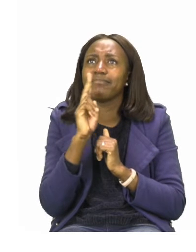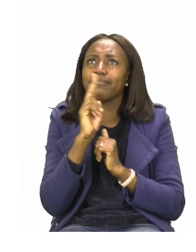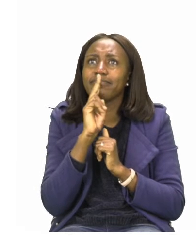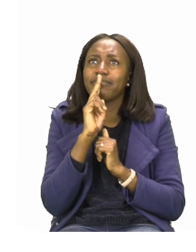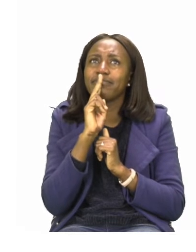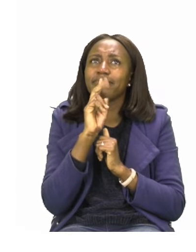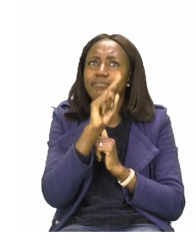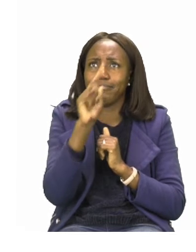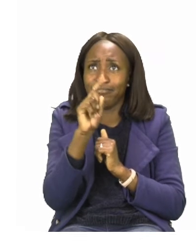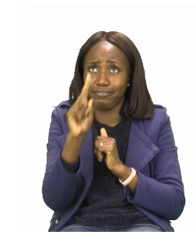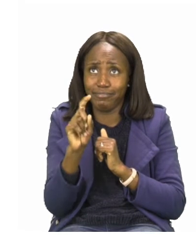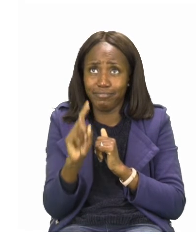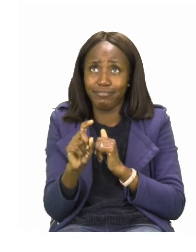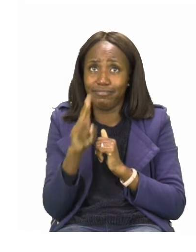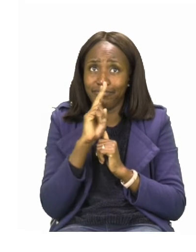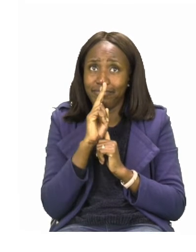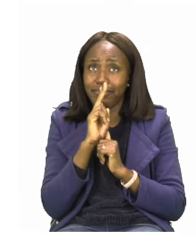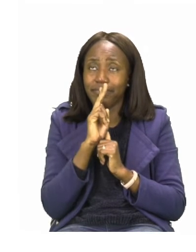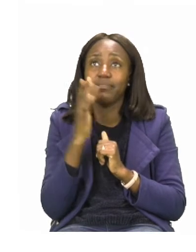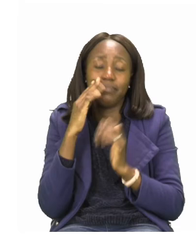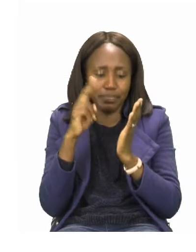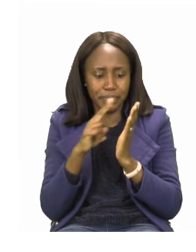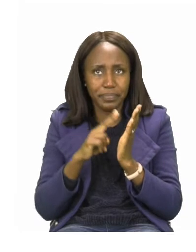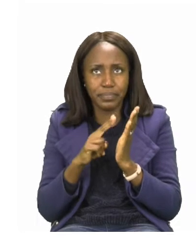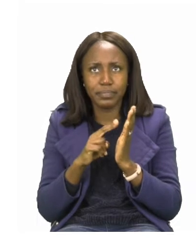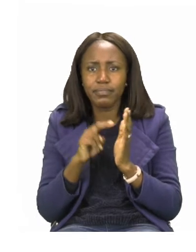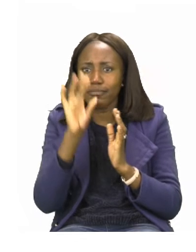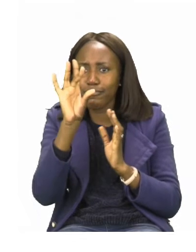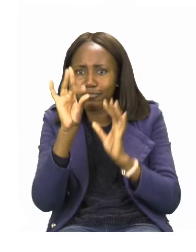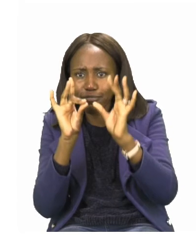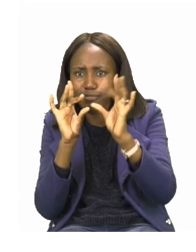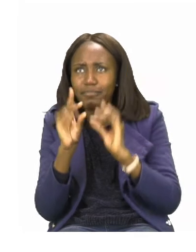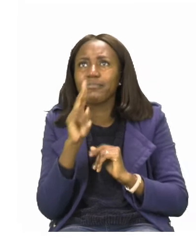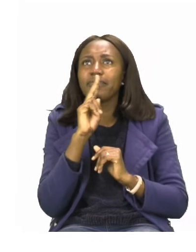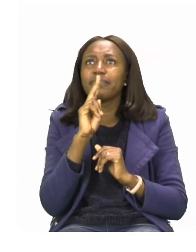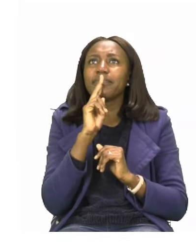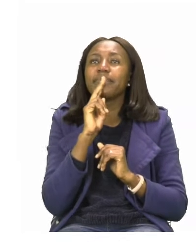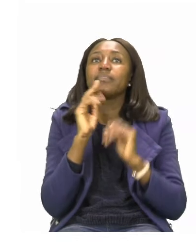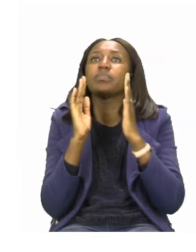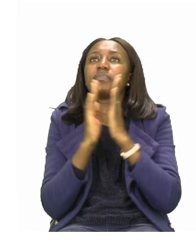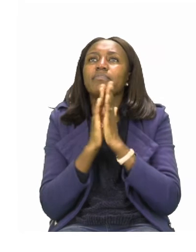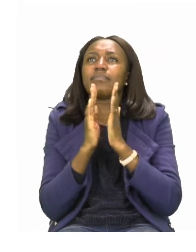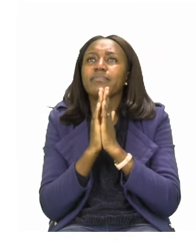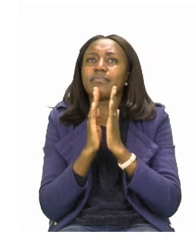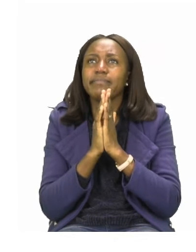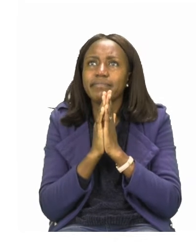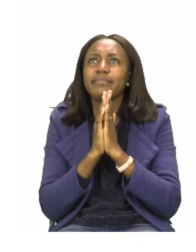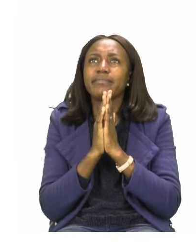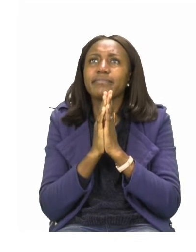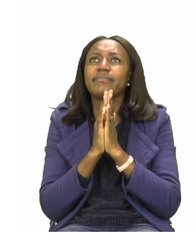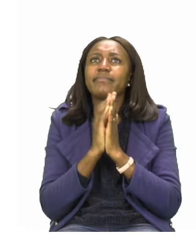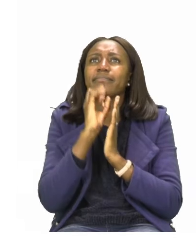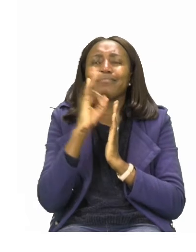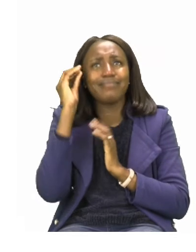questions after. So as you are reading, hunt for your answers. Please make sure as well that if you are